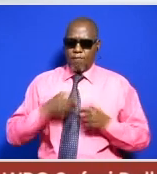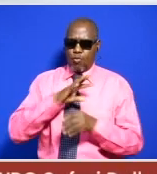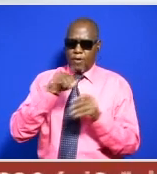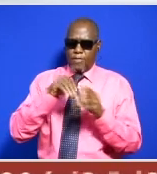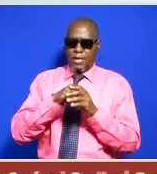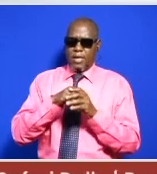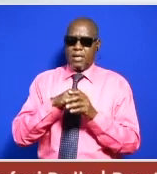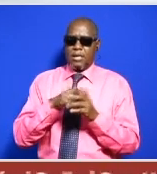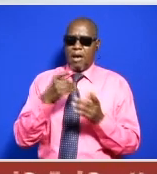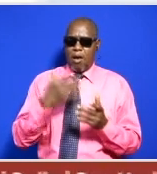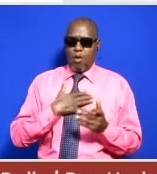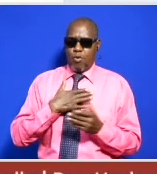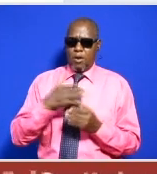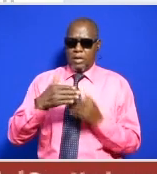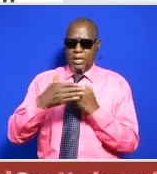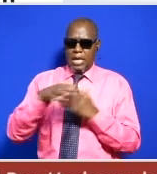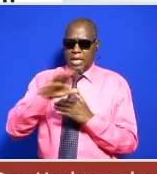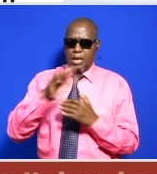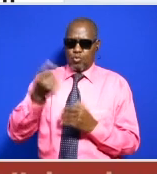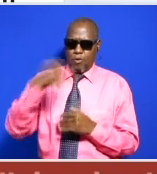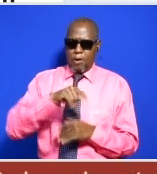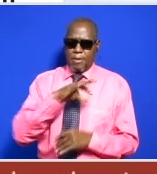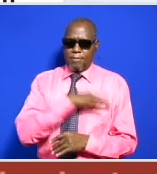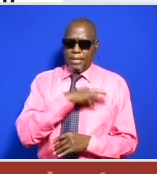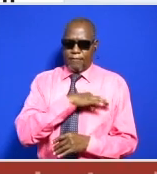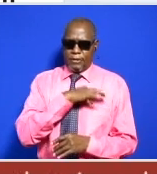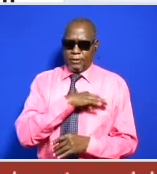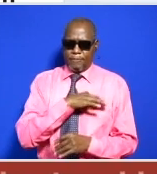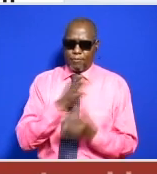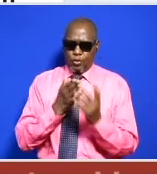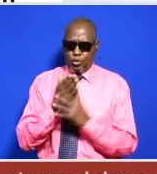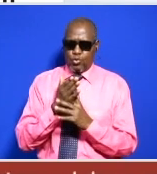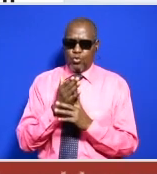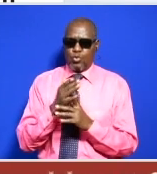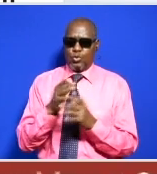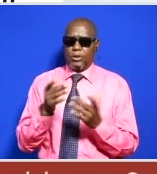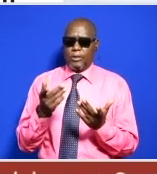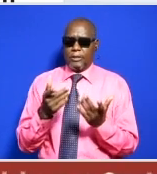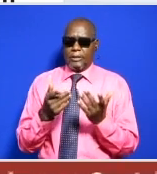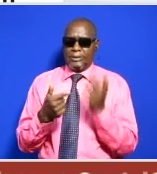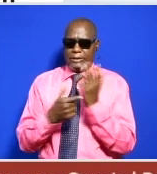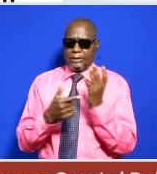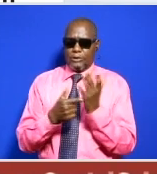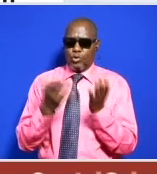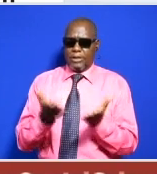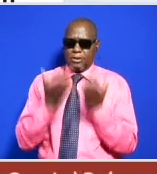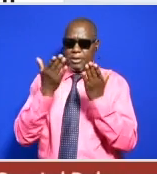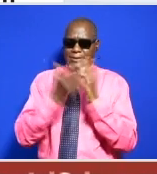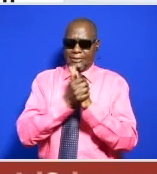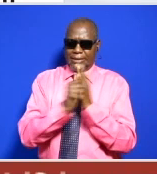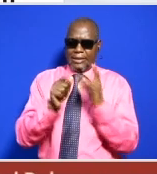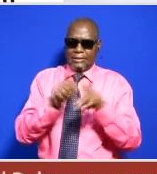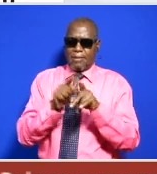vicinity of our sites to come and benefit. The benefit will be through digital enhancement of their skills. They can even use